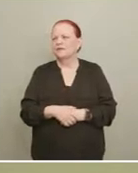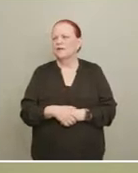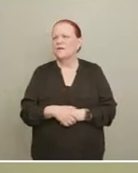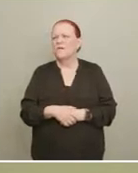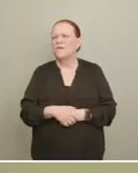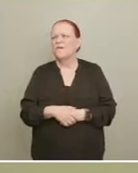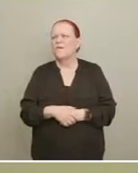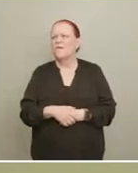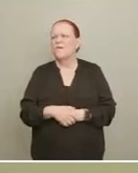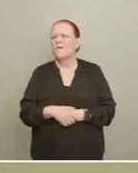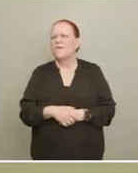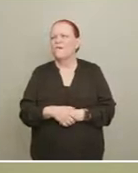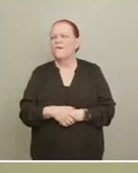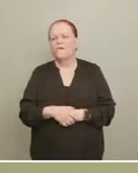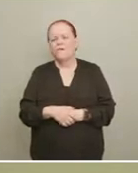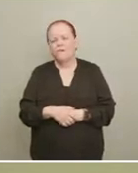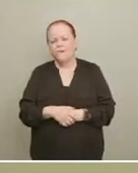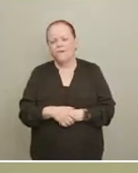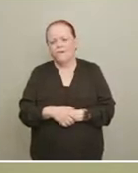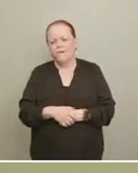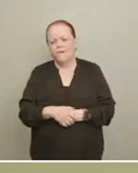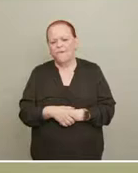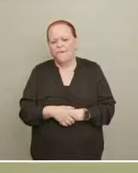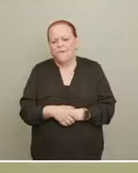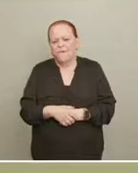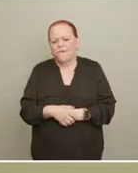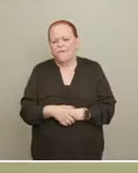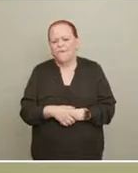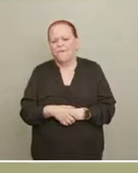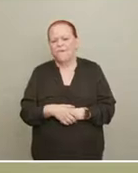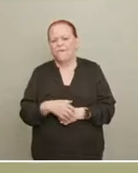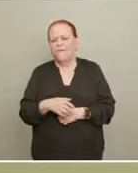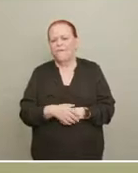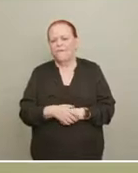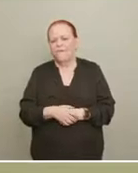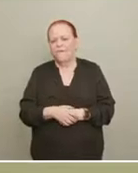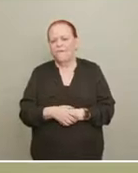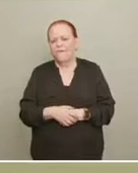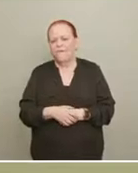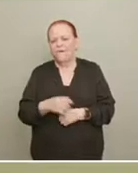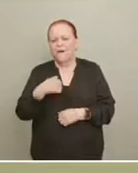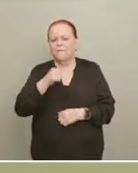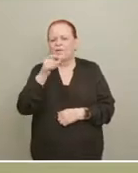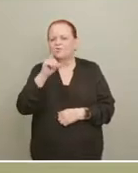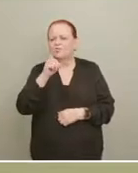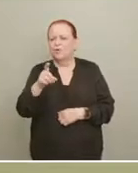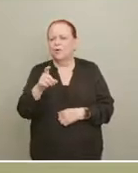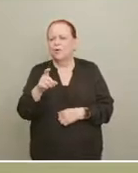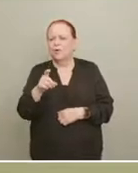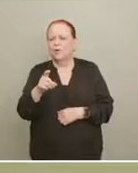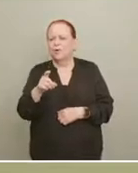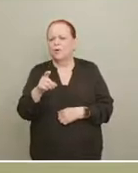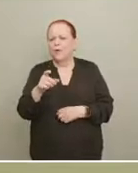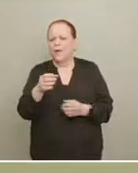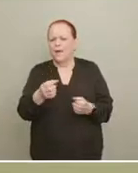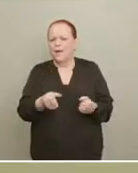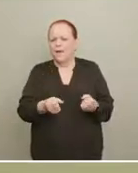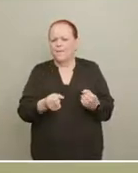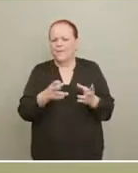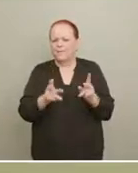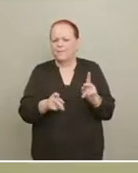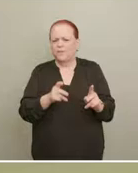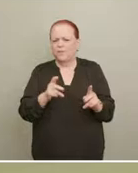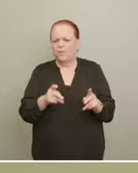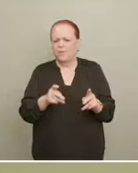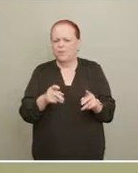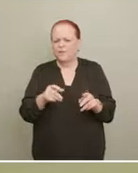I'm unclear if this is geared for the street population, how much of this is more